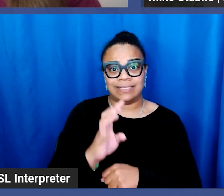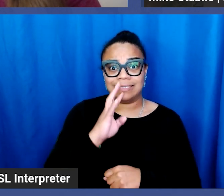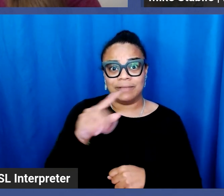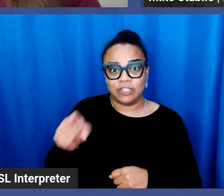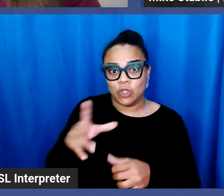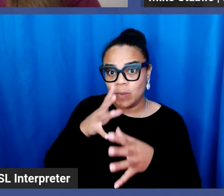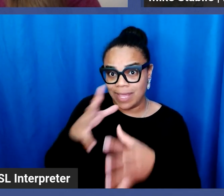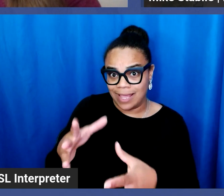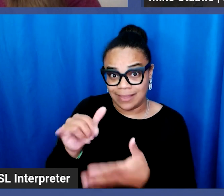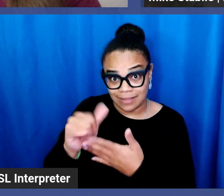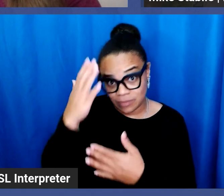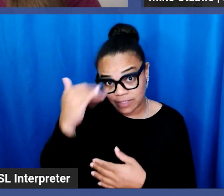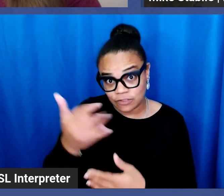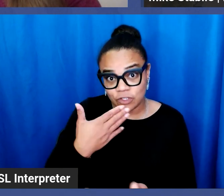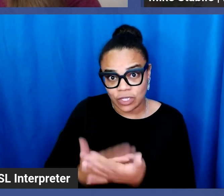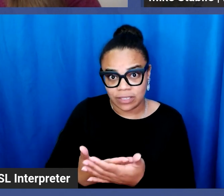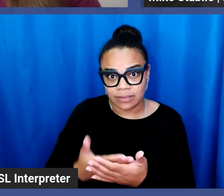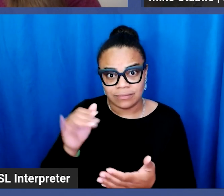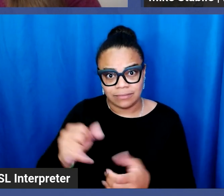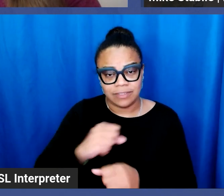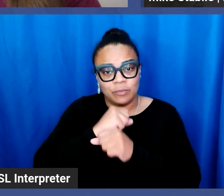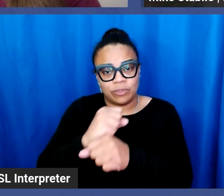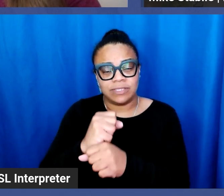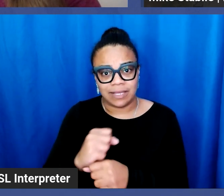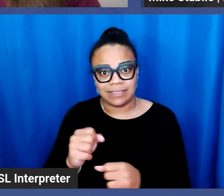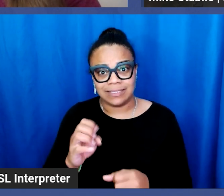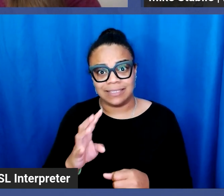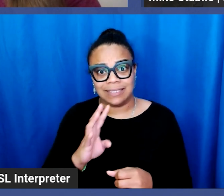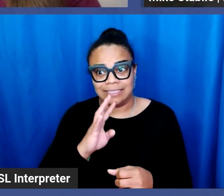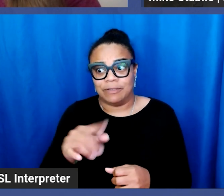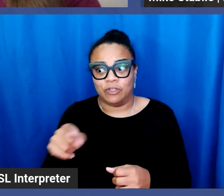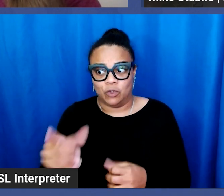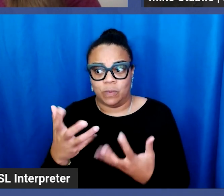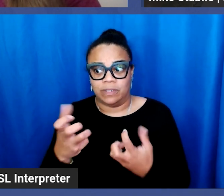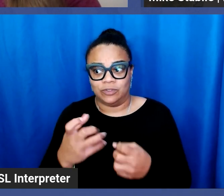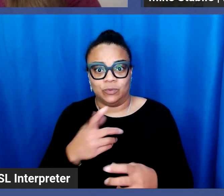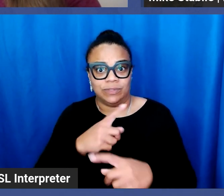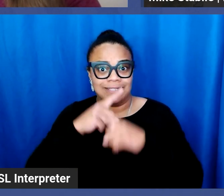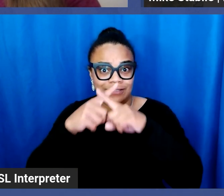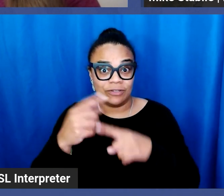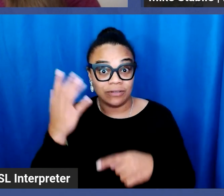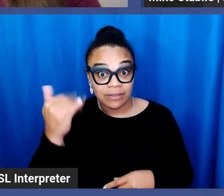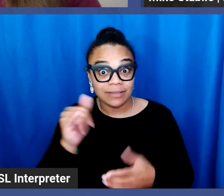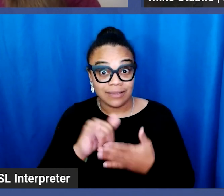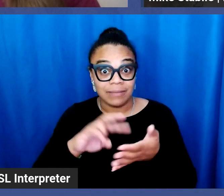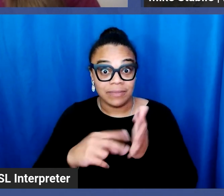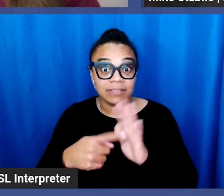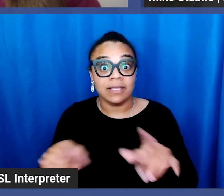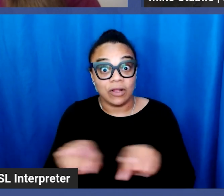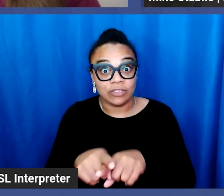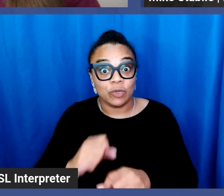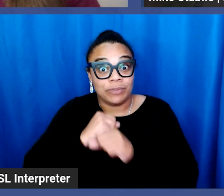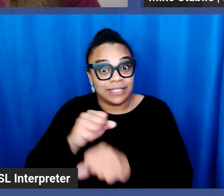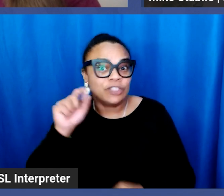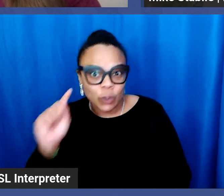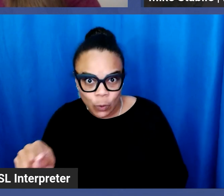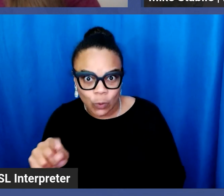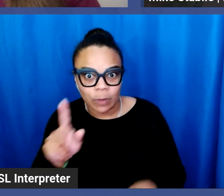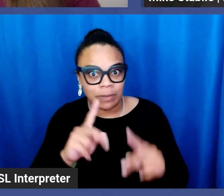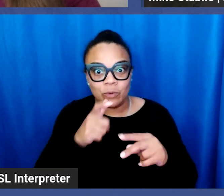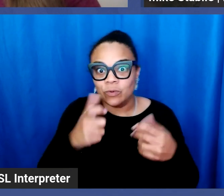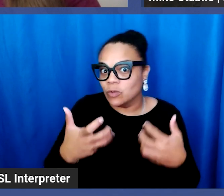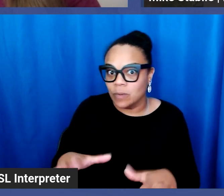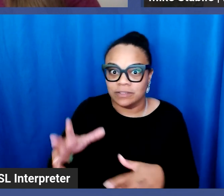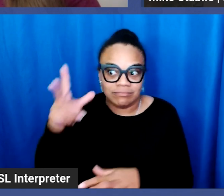right? It protects speech that you want to censor, because it also means it protects you from people who want to censor you. And regardless of like who